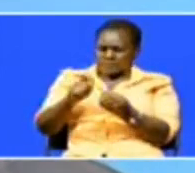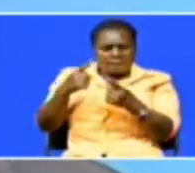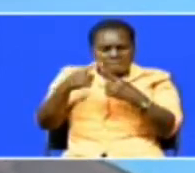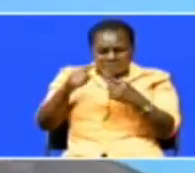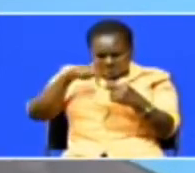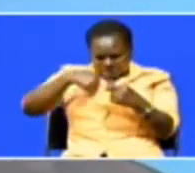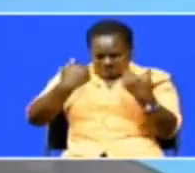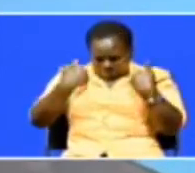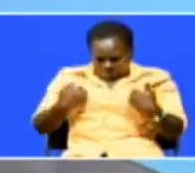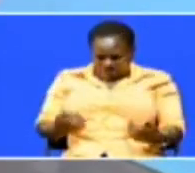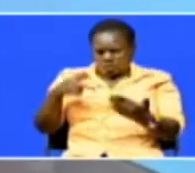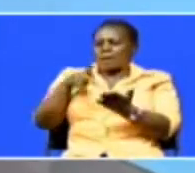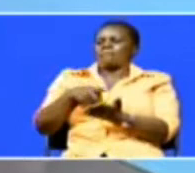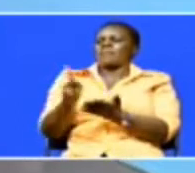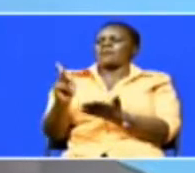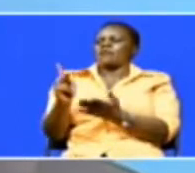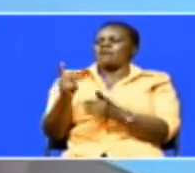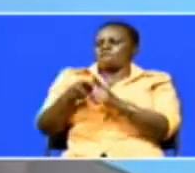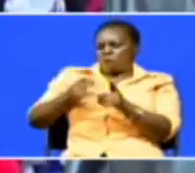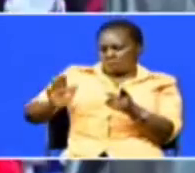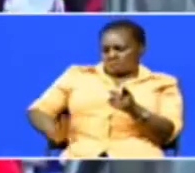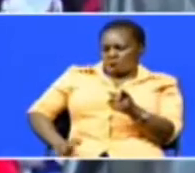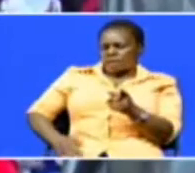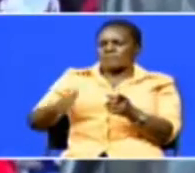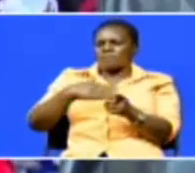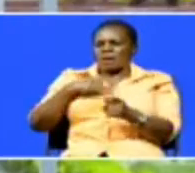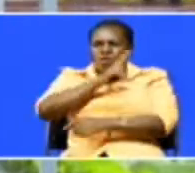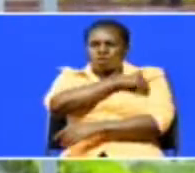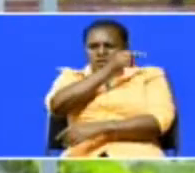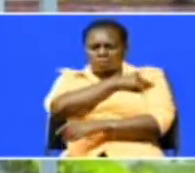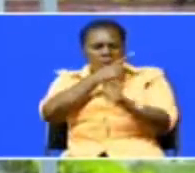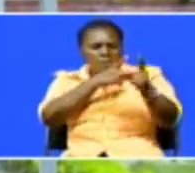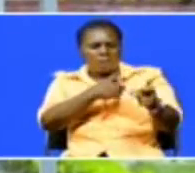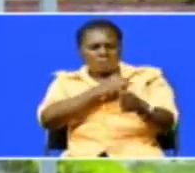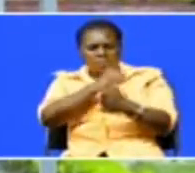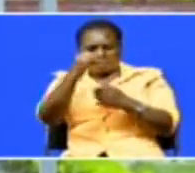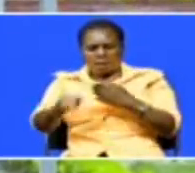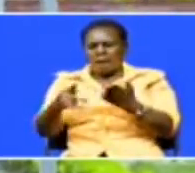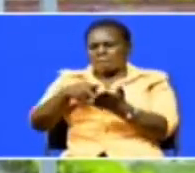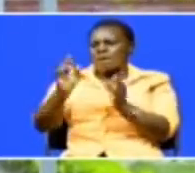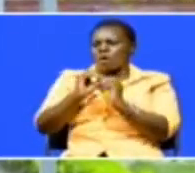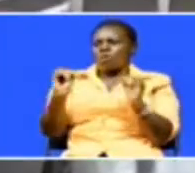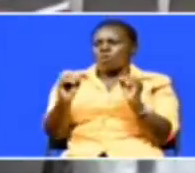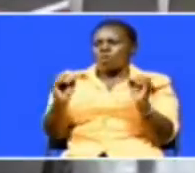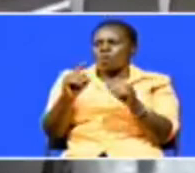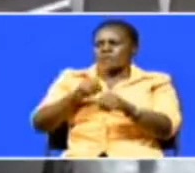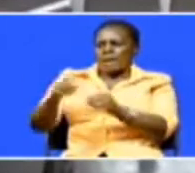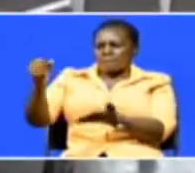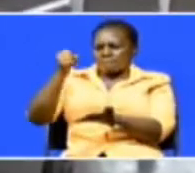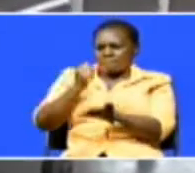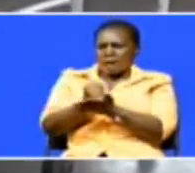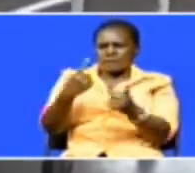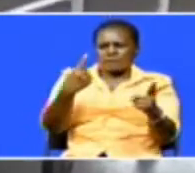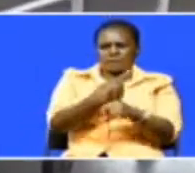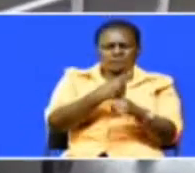but I had to pay for it cash. Hospitals are accusing the insurer of failing to pay when teachers are admitted to various